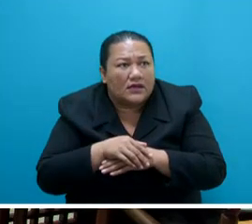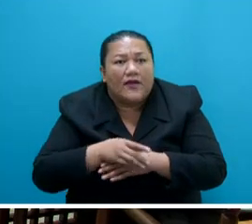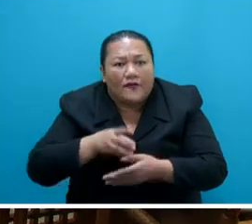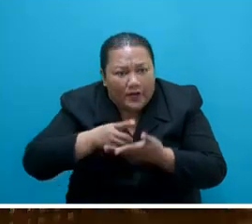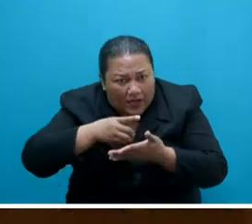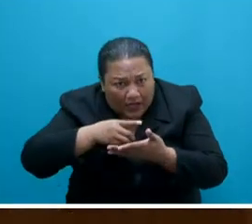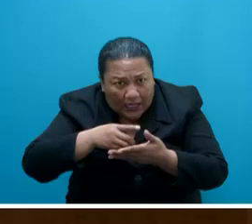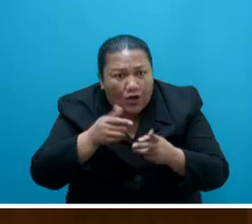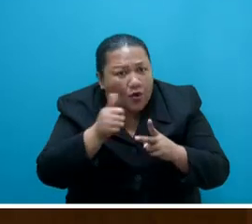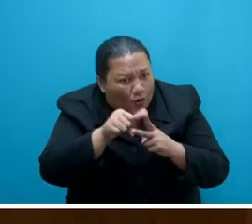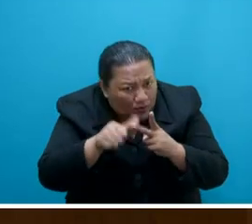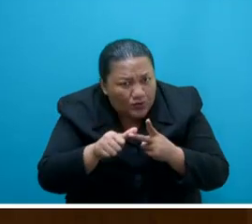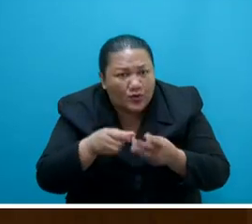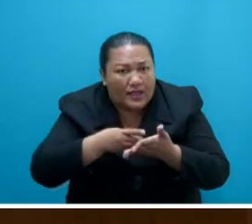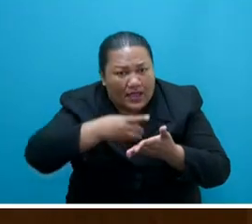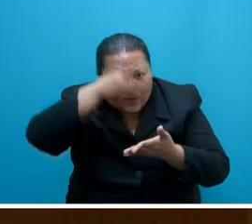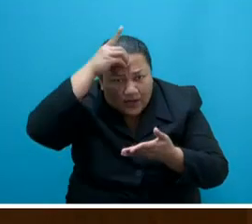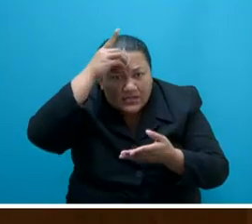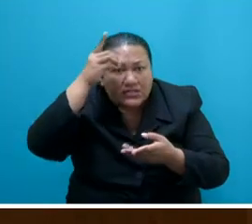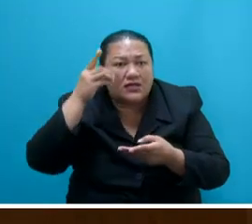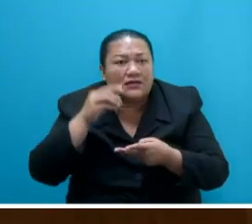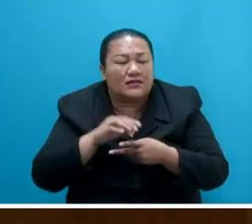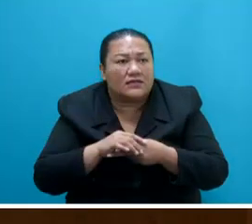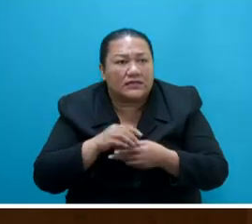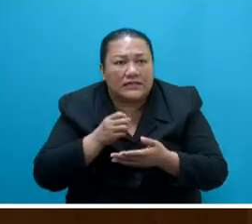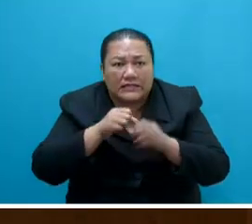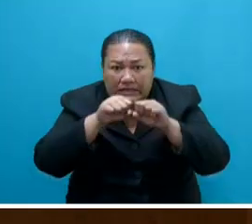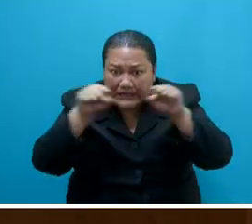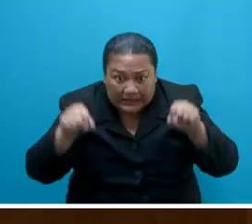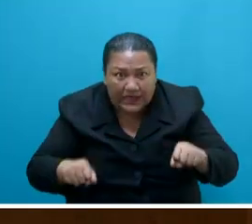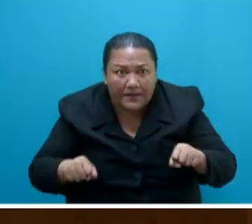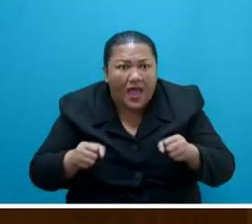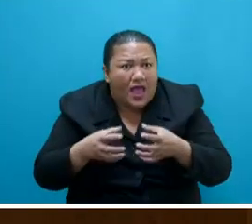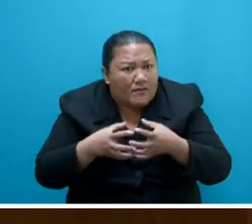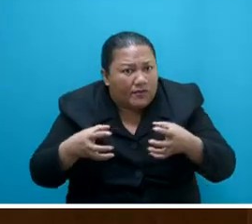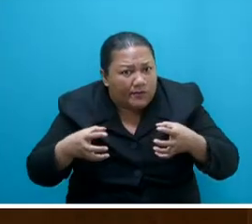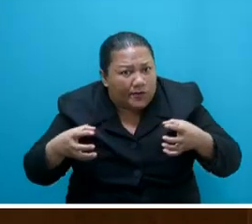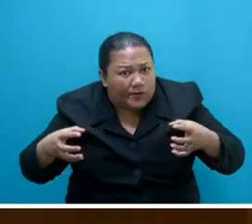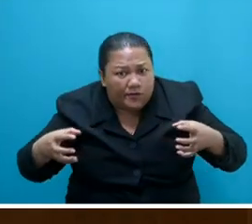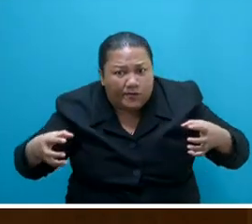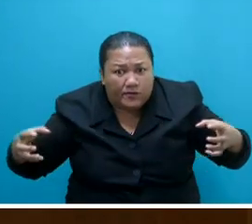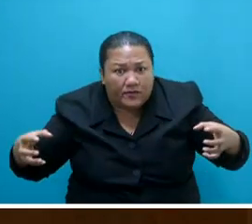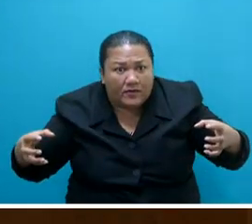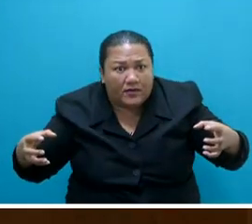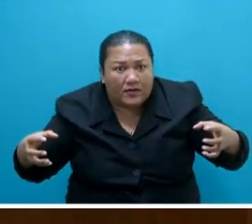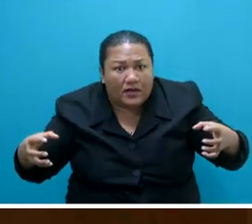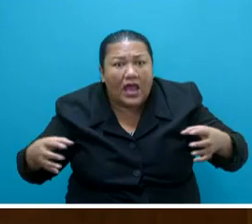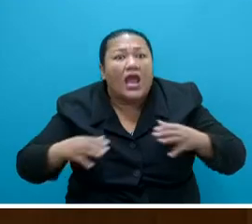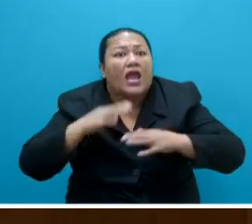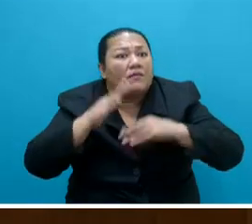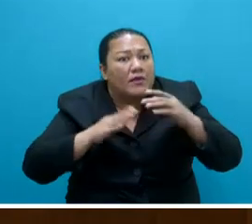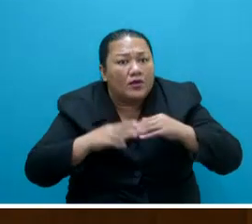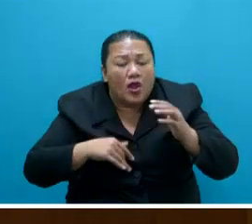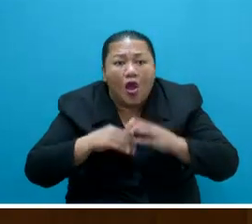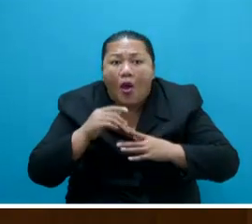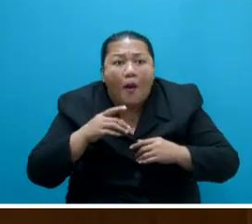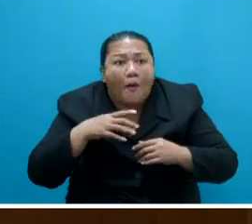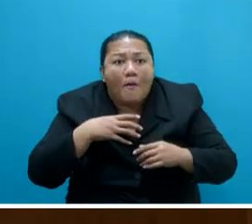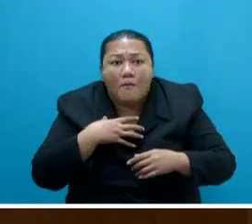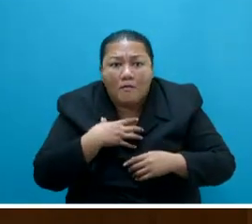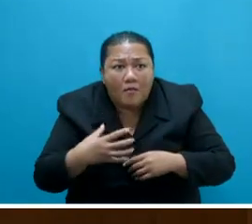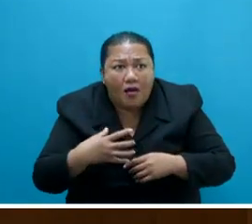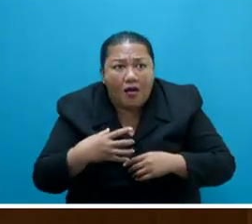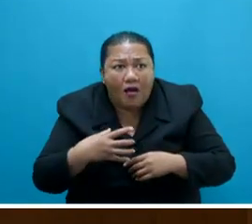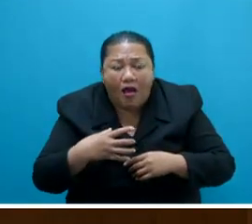education system, as we've built bigger and better national assets and secured greater private